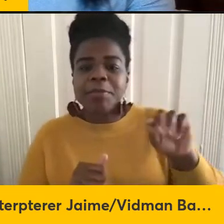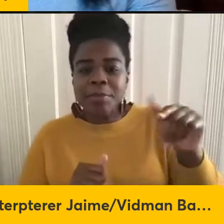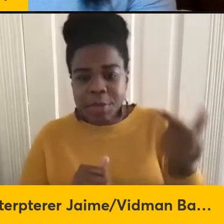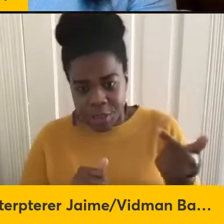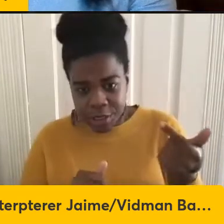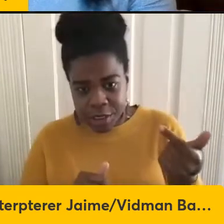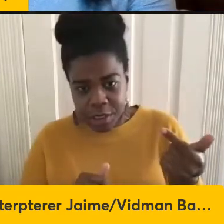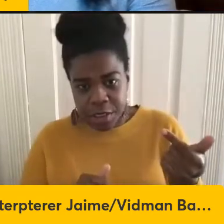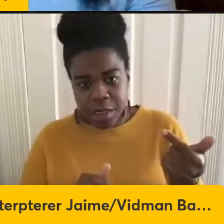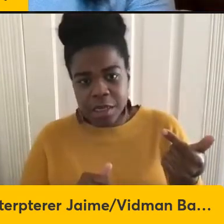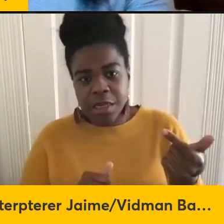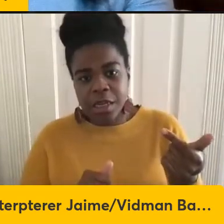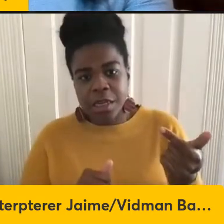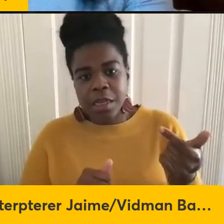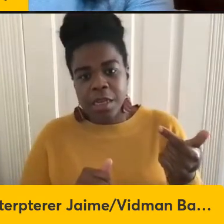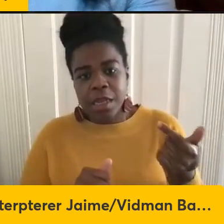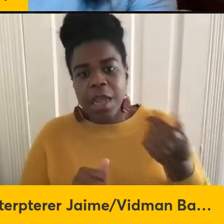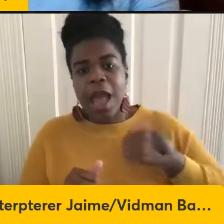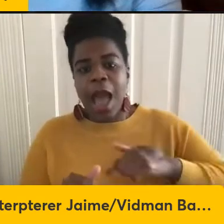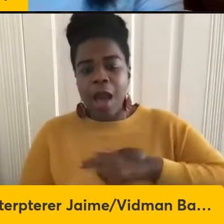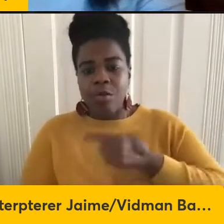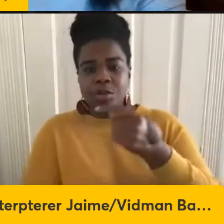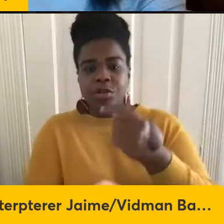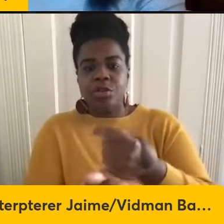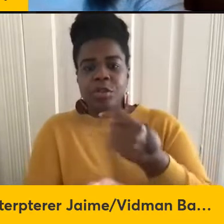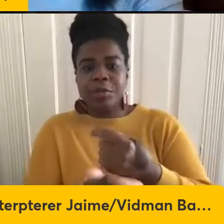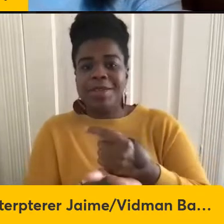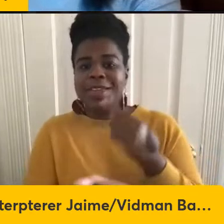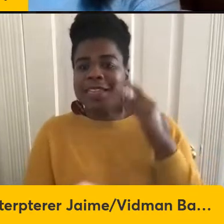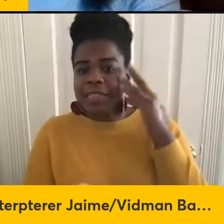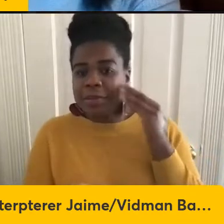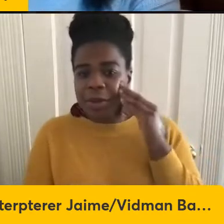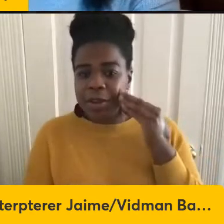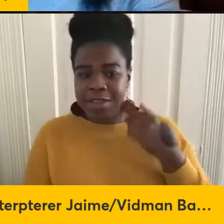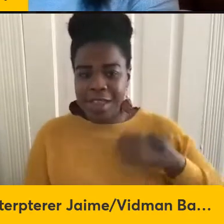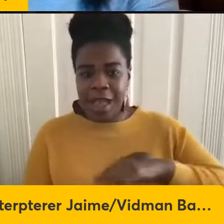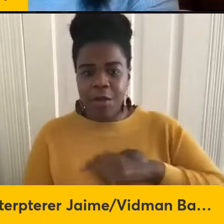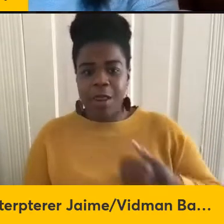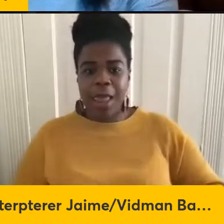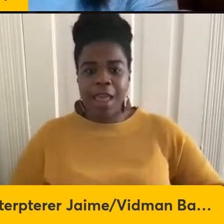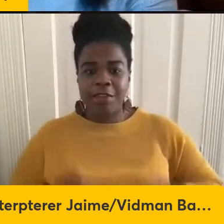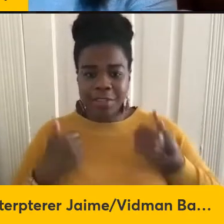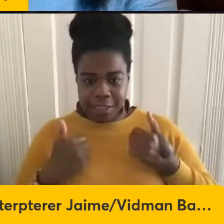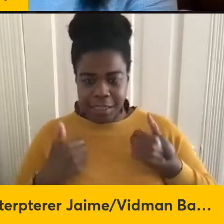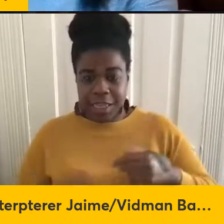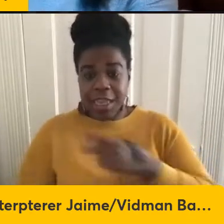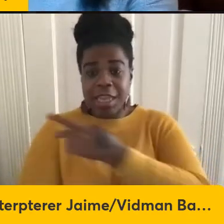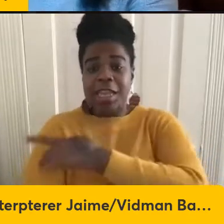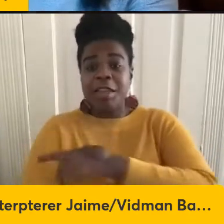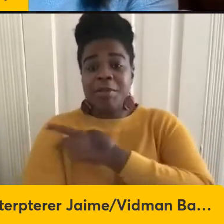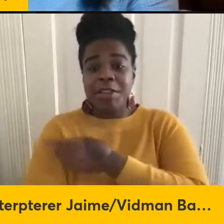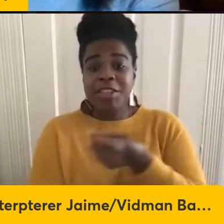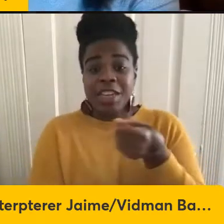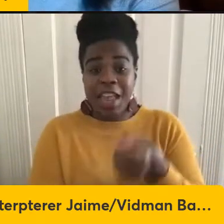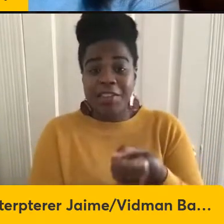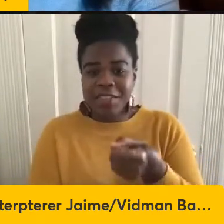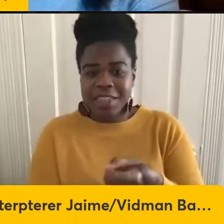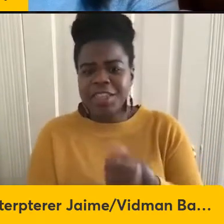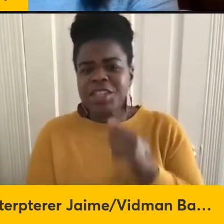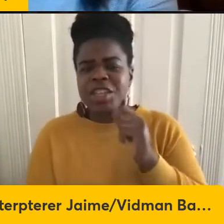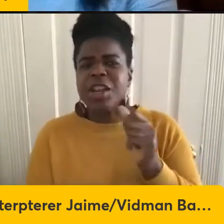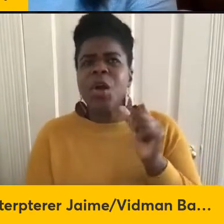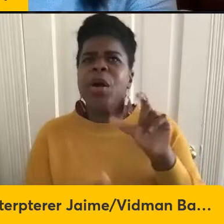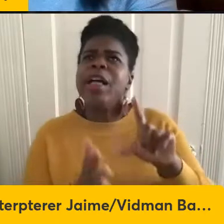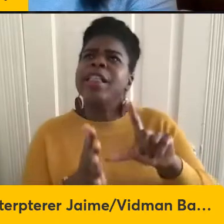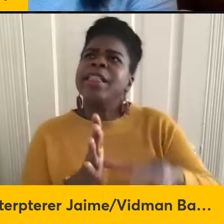experience our treatment and our lives. Like patient advocacy shouldn't be an afterthought, it should